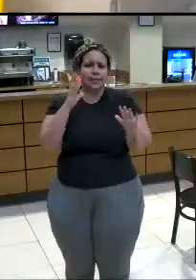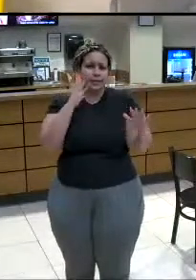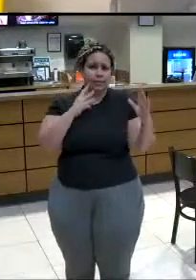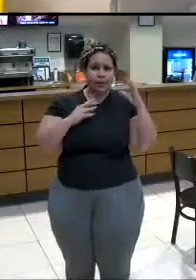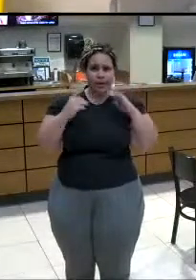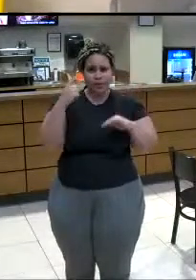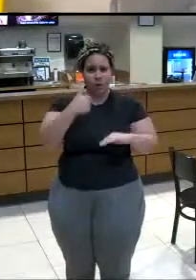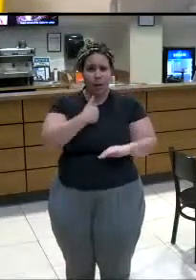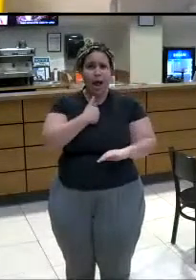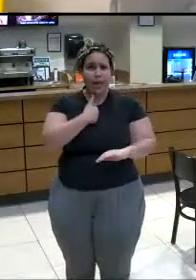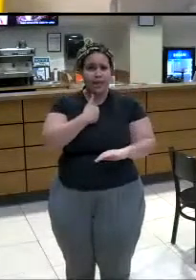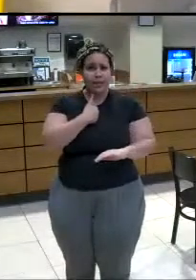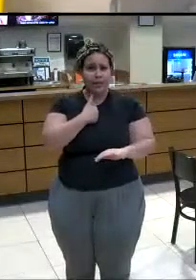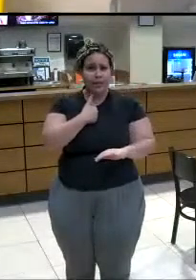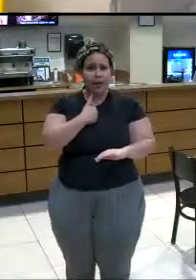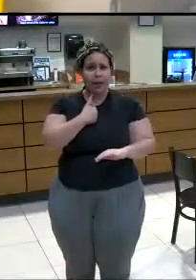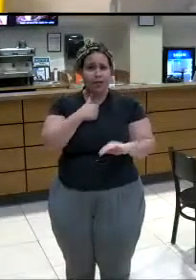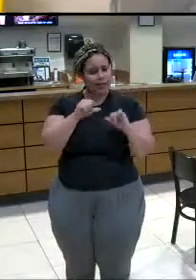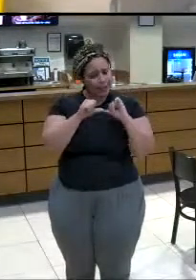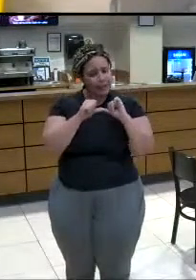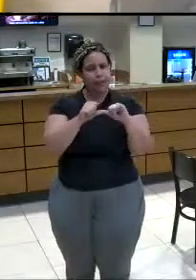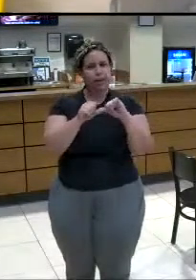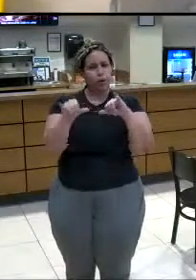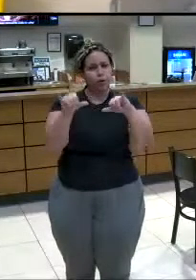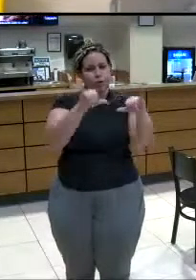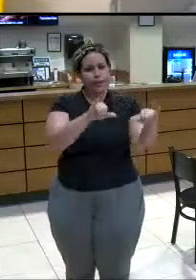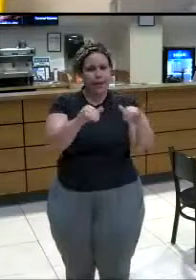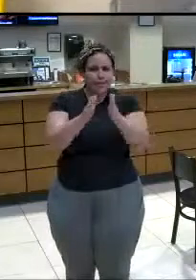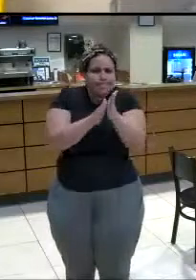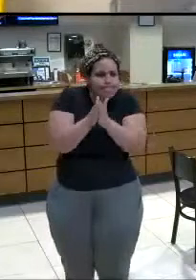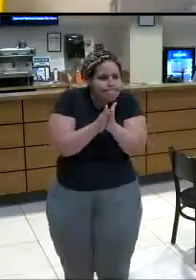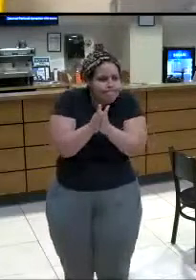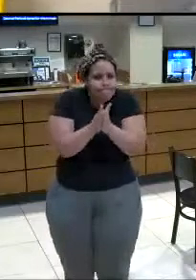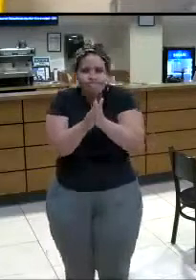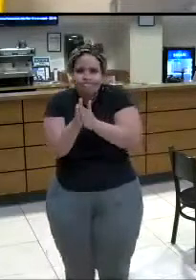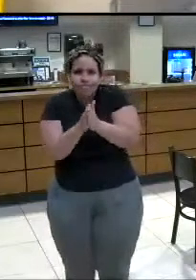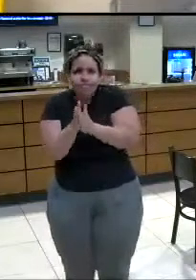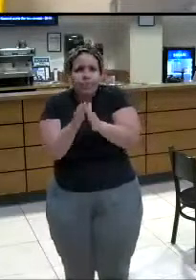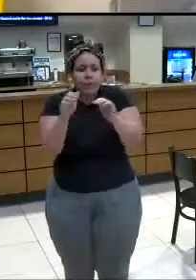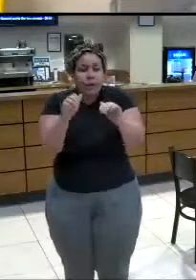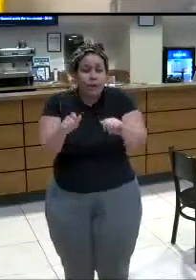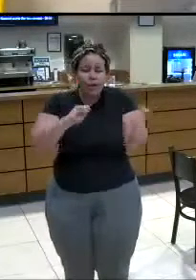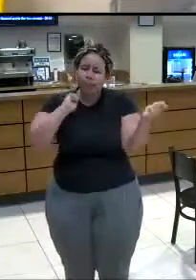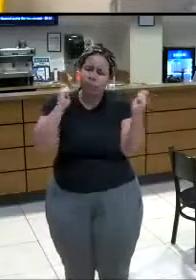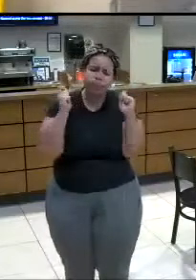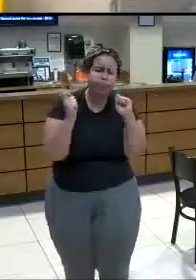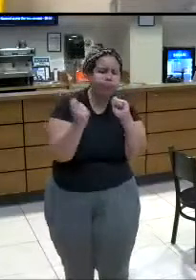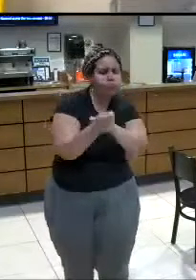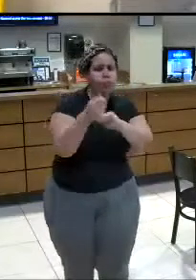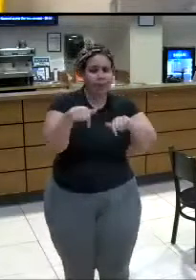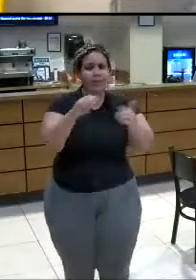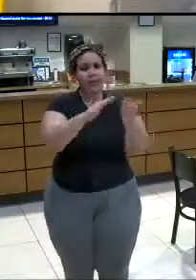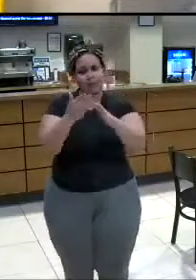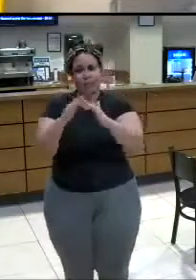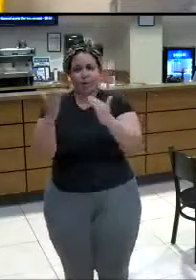if we continue with that momentum, we continue with that energy, we can move mountains here in CCSD.